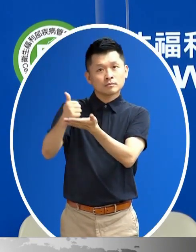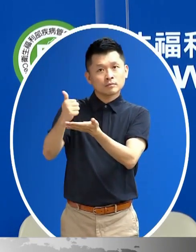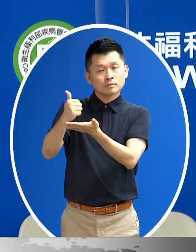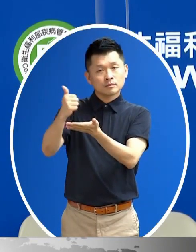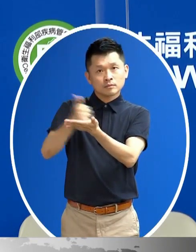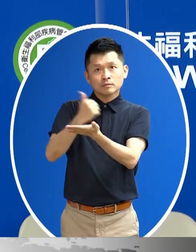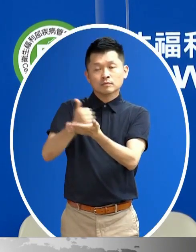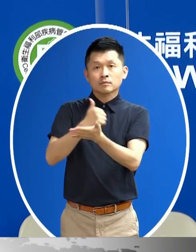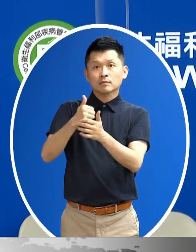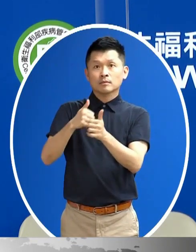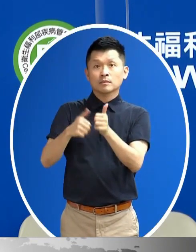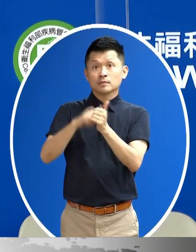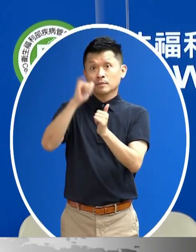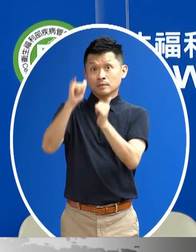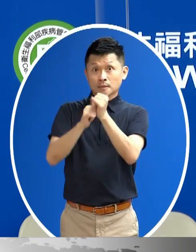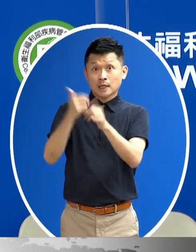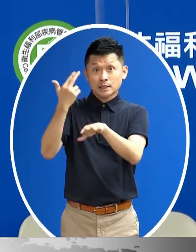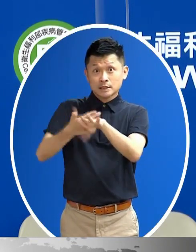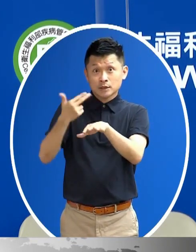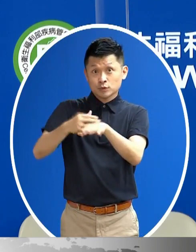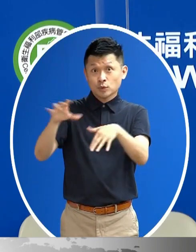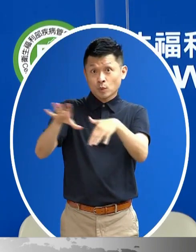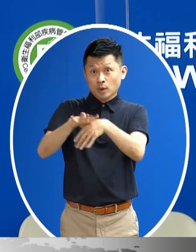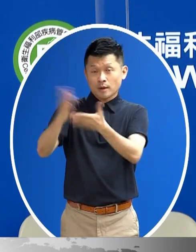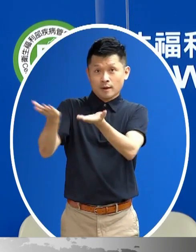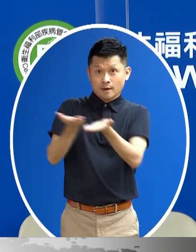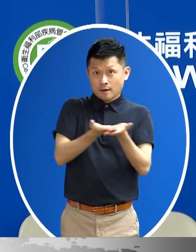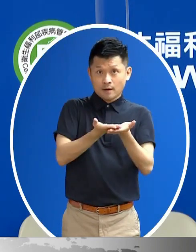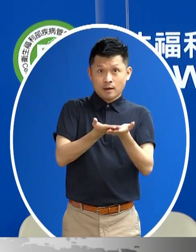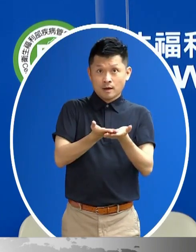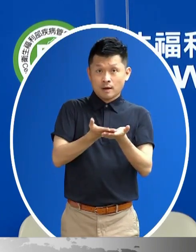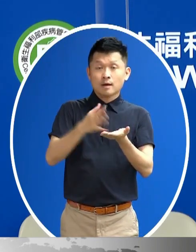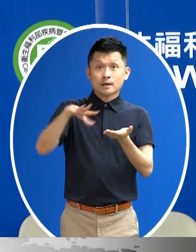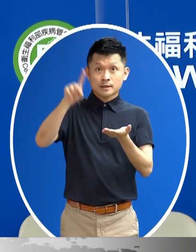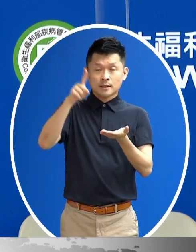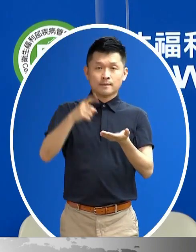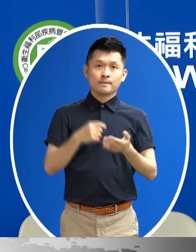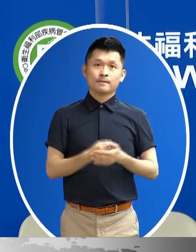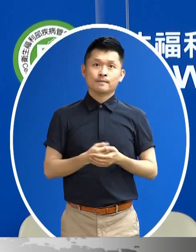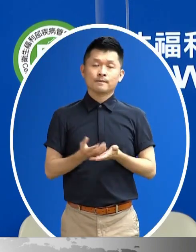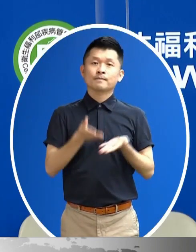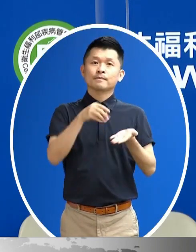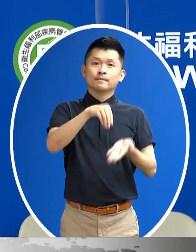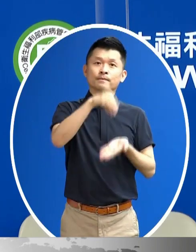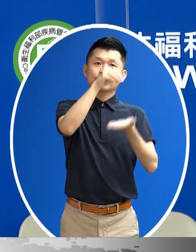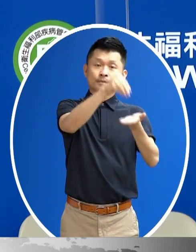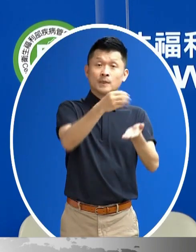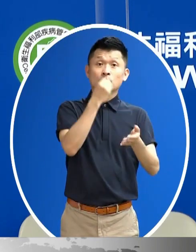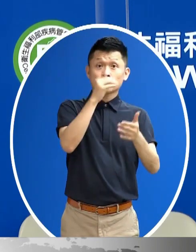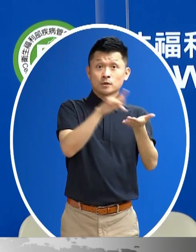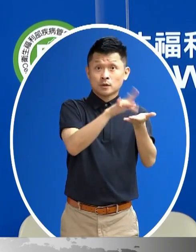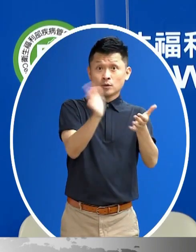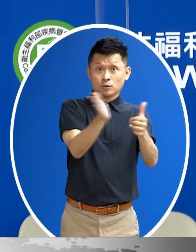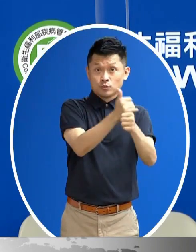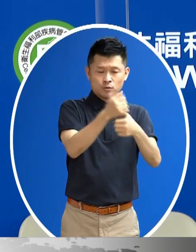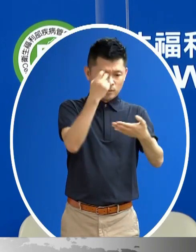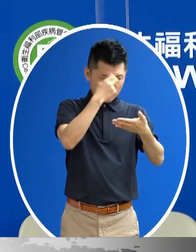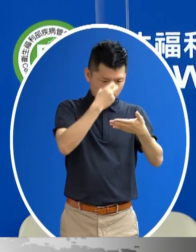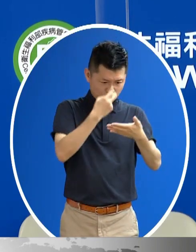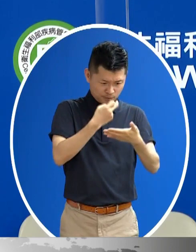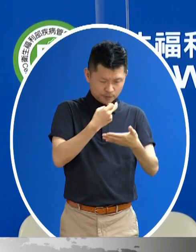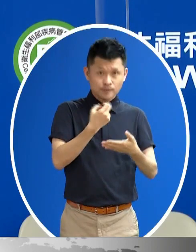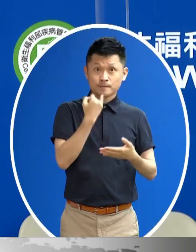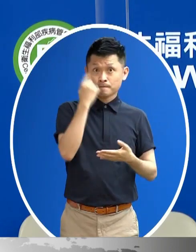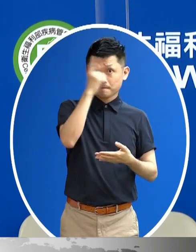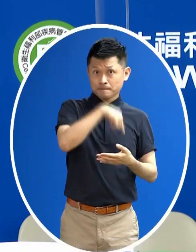Moderna to provide some to us. Pfizer is also developing a next-generation shot. We can get that supplied as part of our 4 million